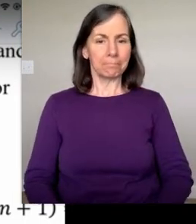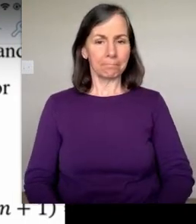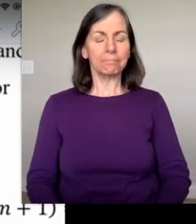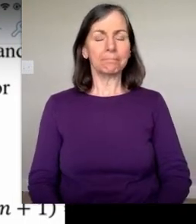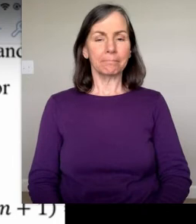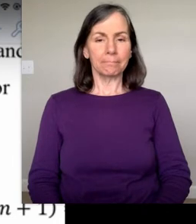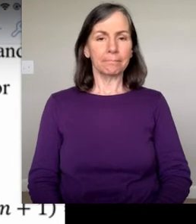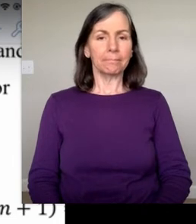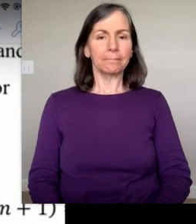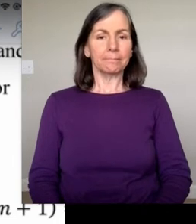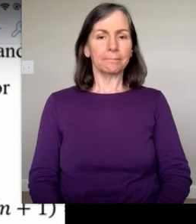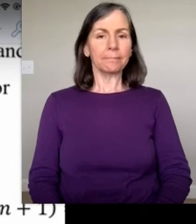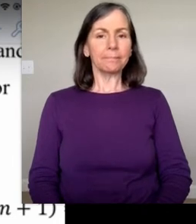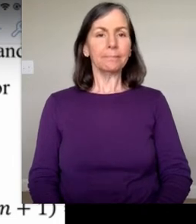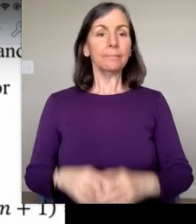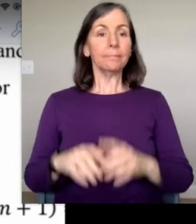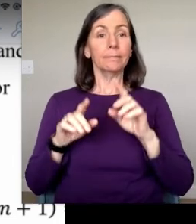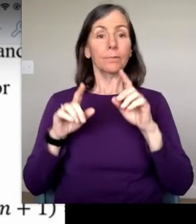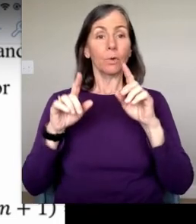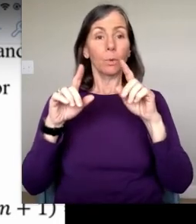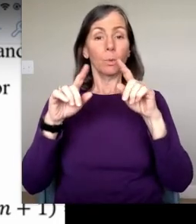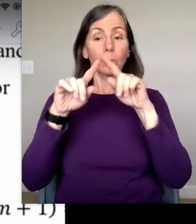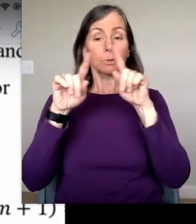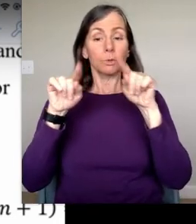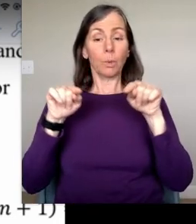So one box will be